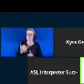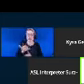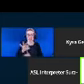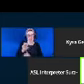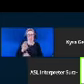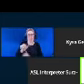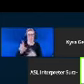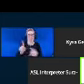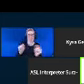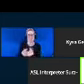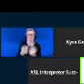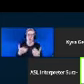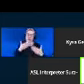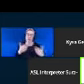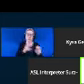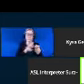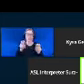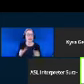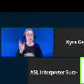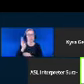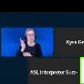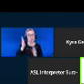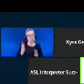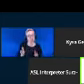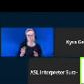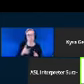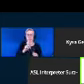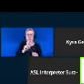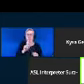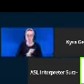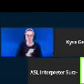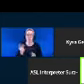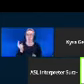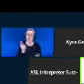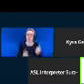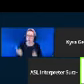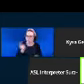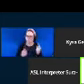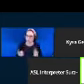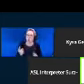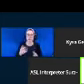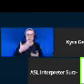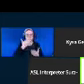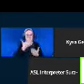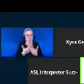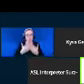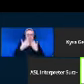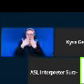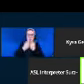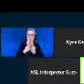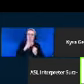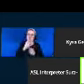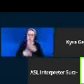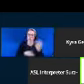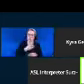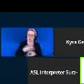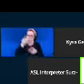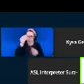And I want to thank all of our panelists and speakers for really just thoughtful and valuable real-world